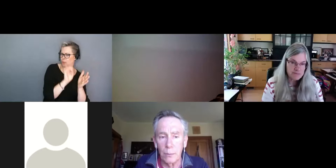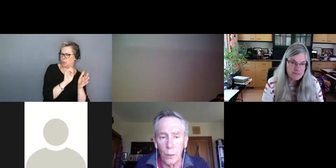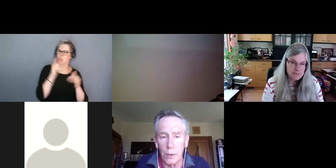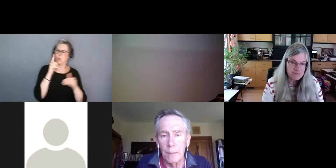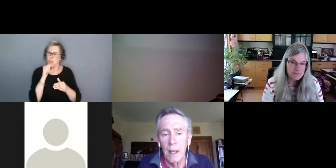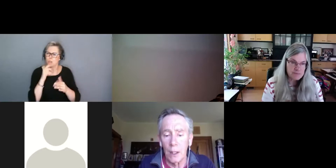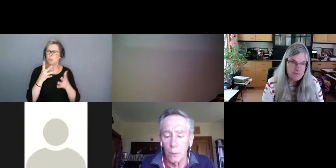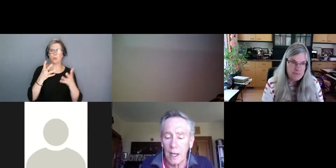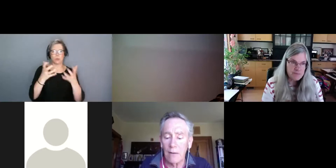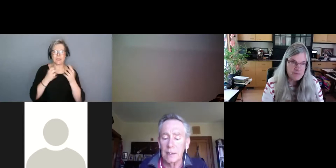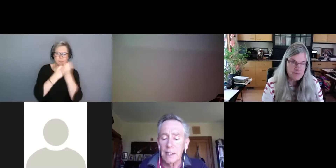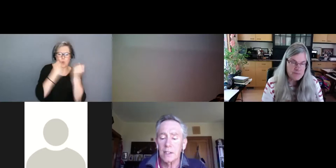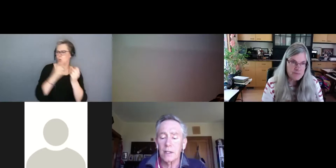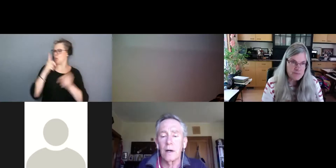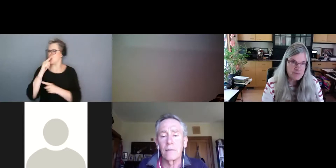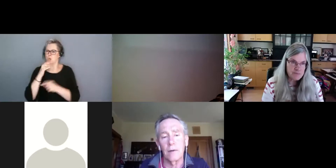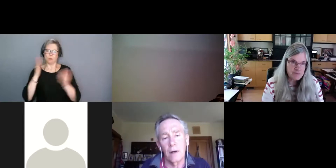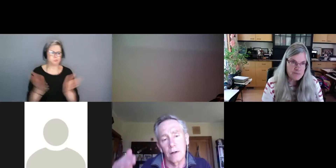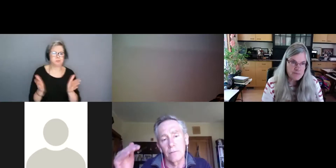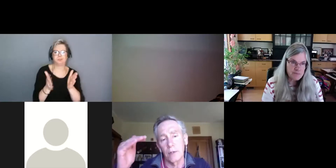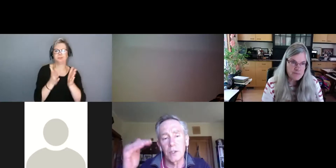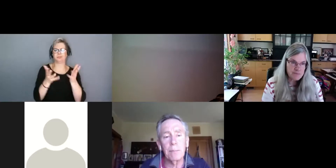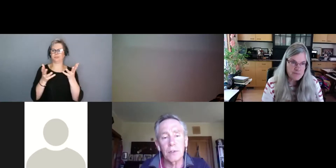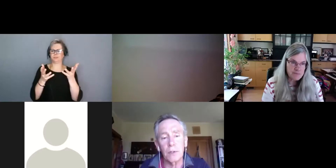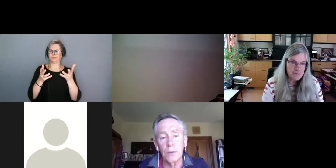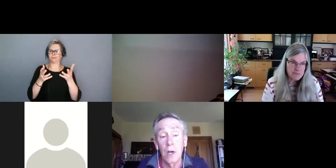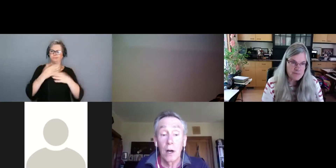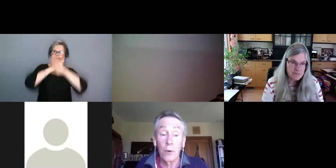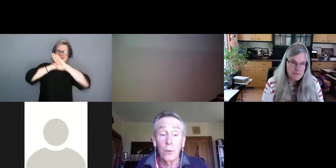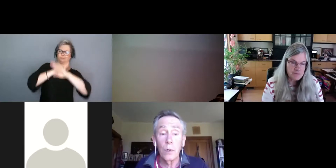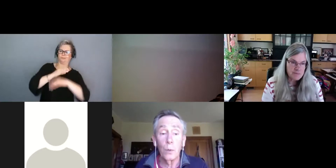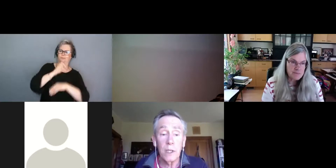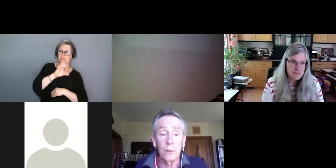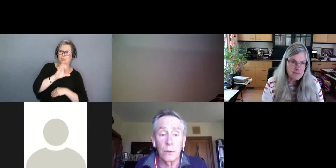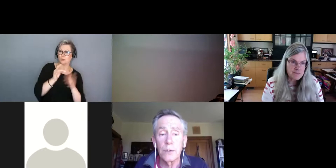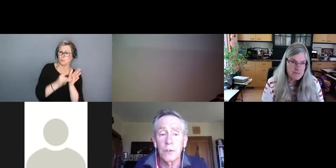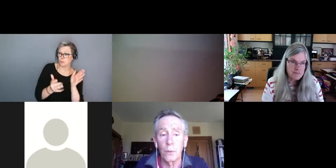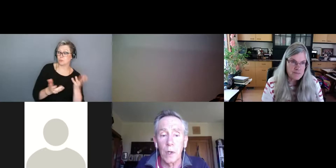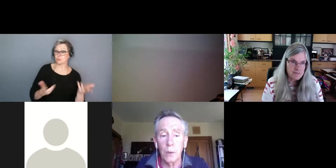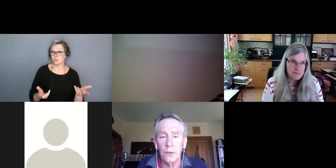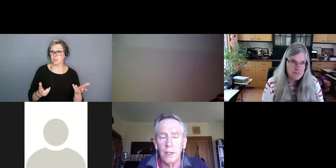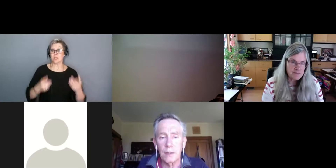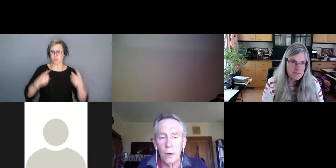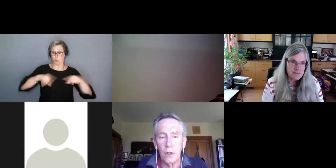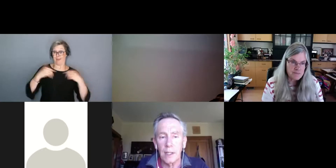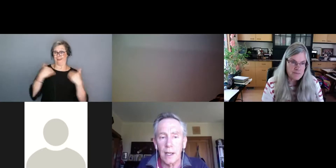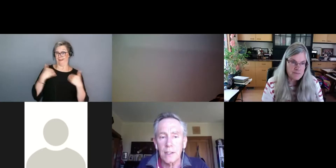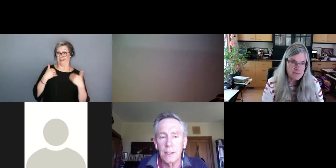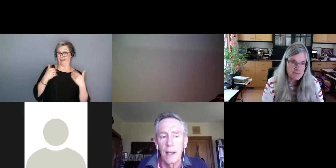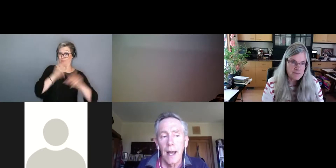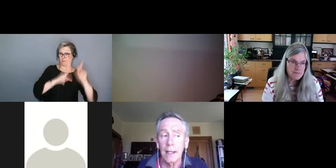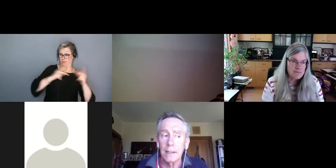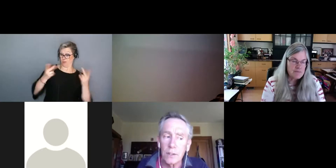on board. And we have a list of for each episode of who we used when we created the